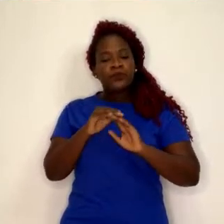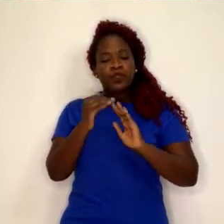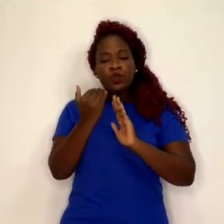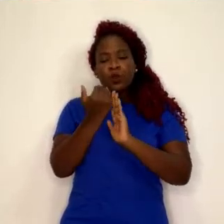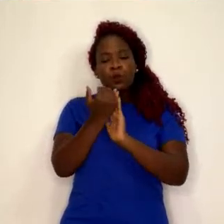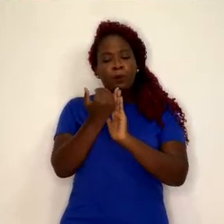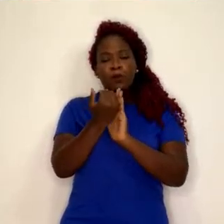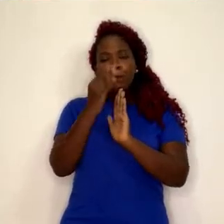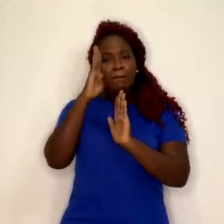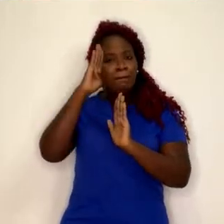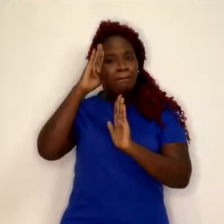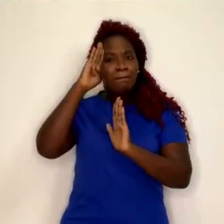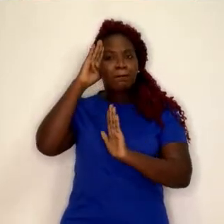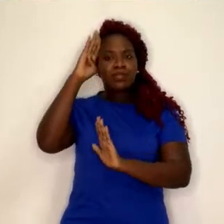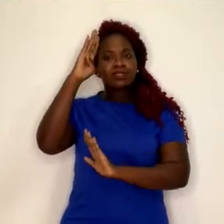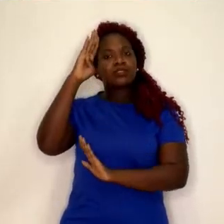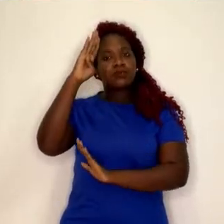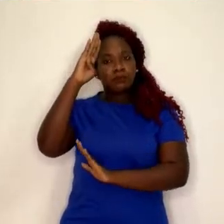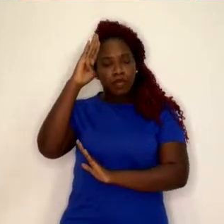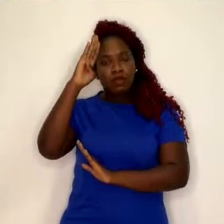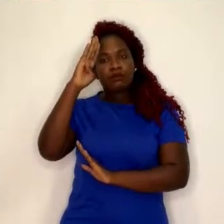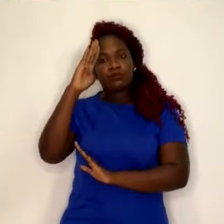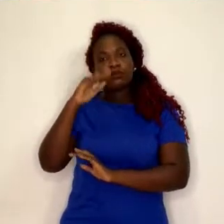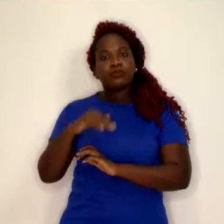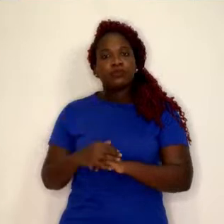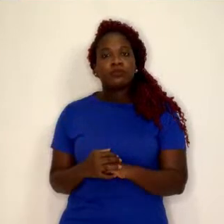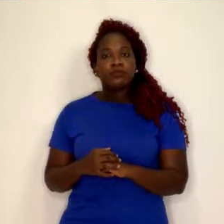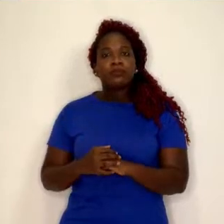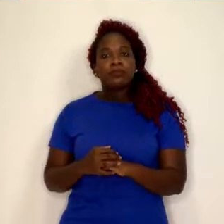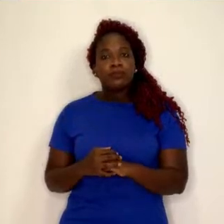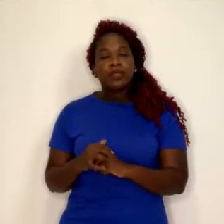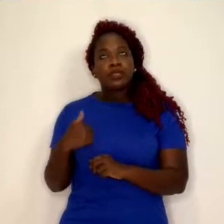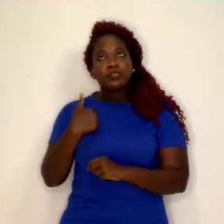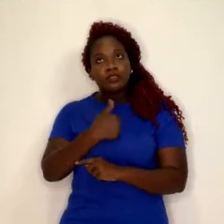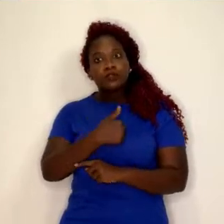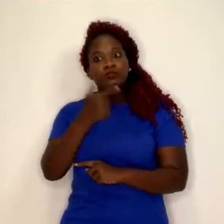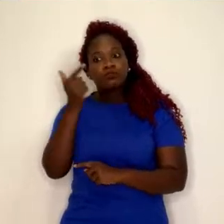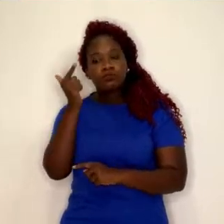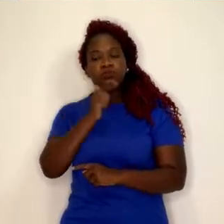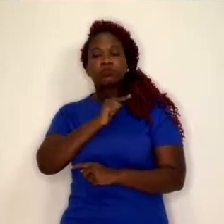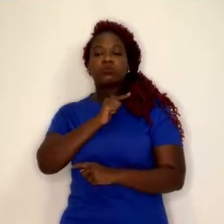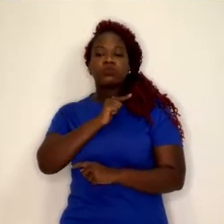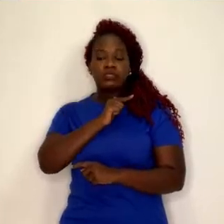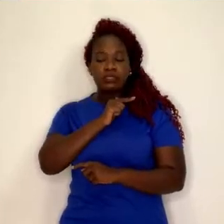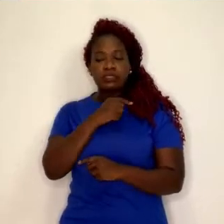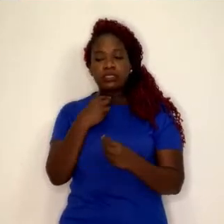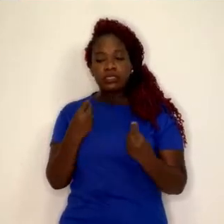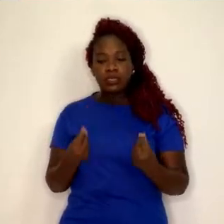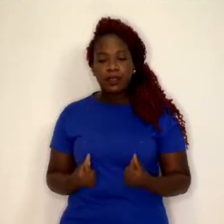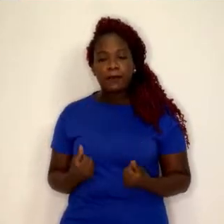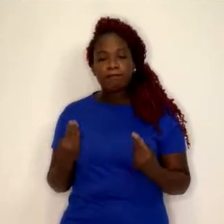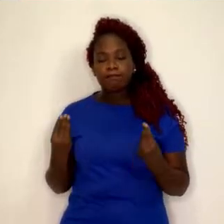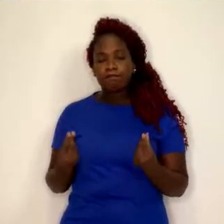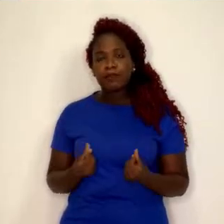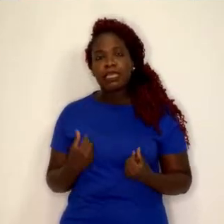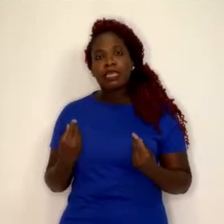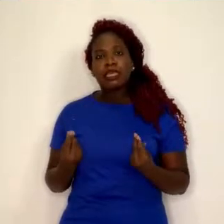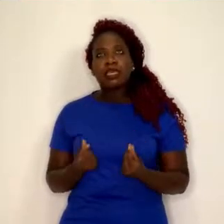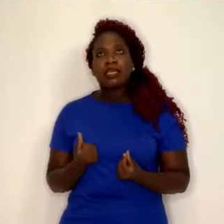as one of the first tests, first goals, so that we